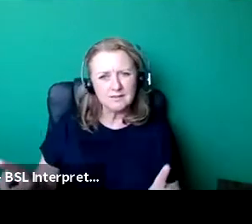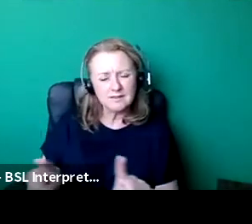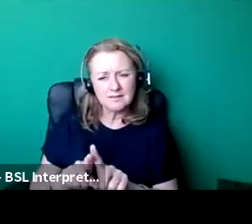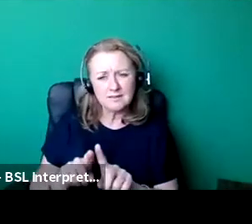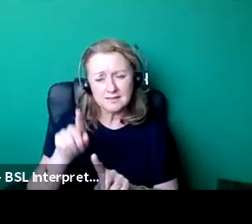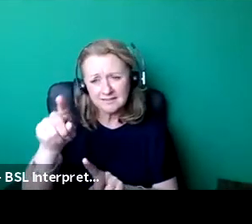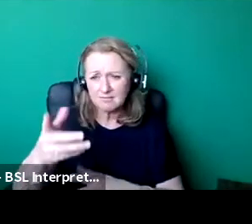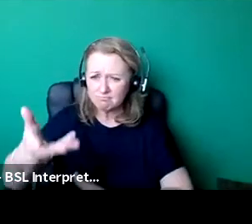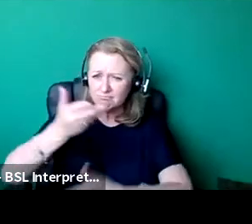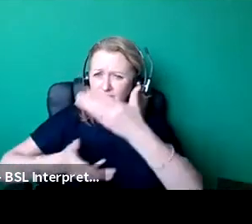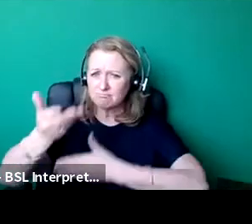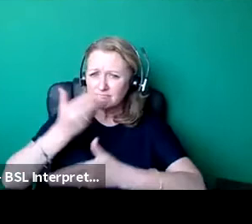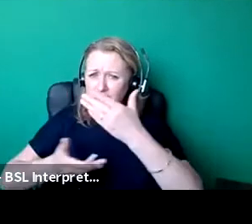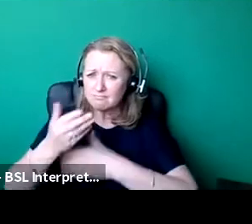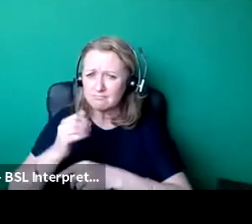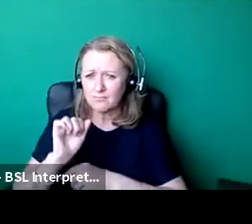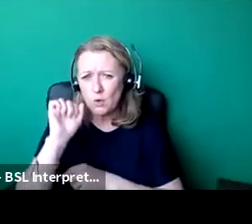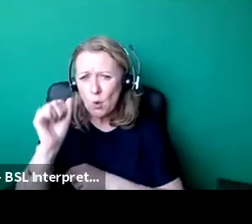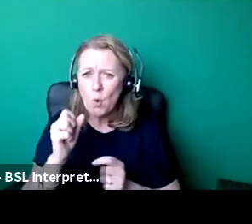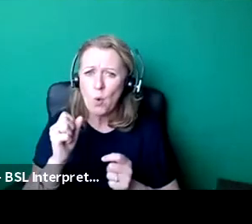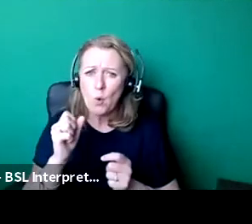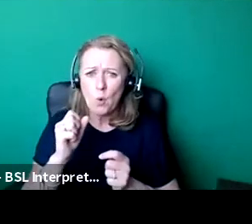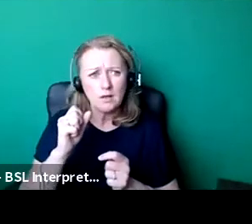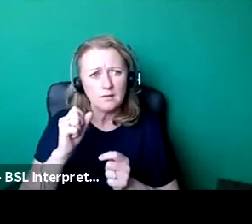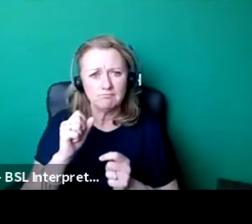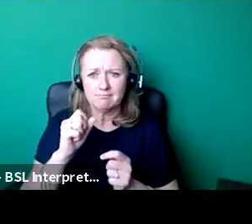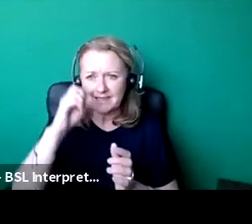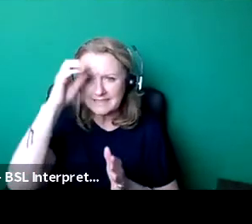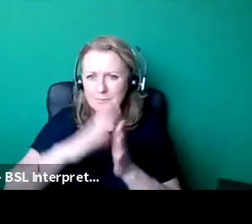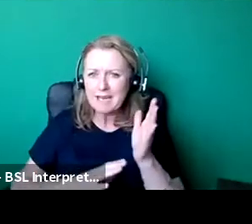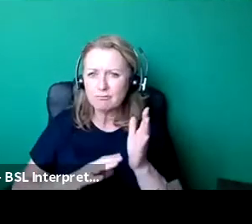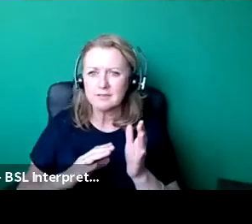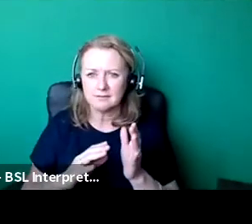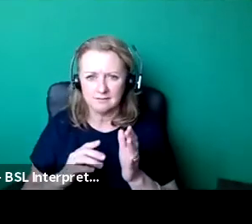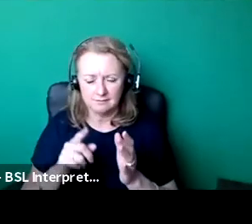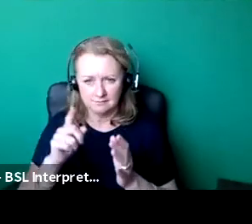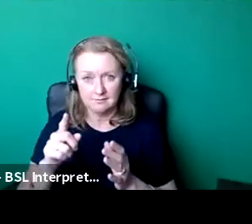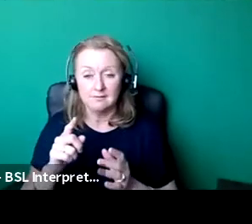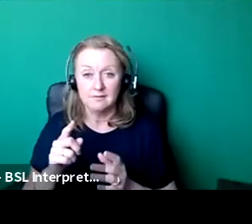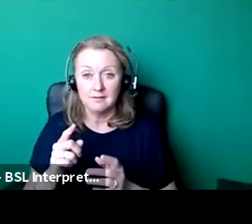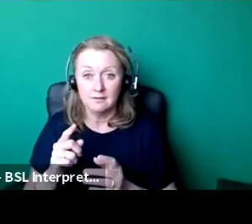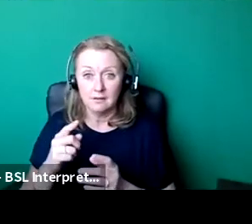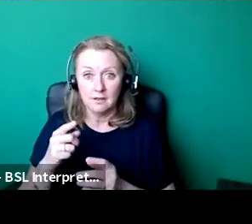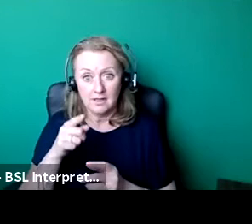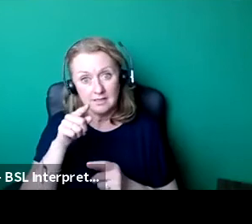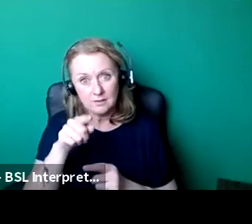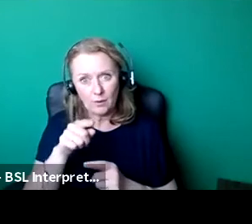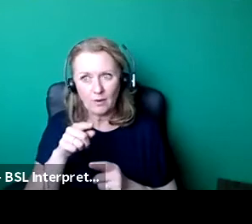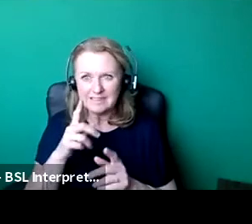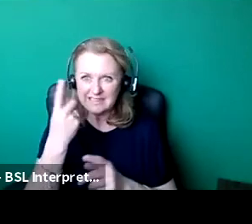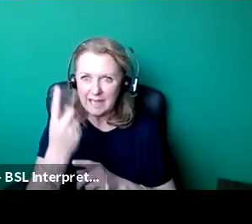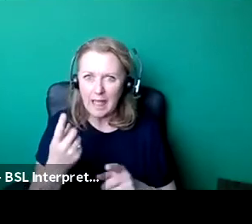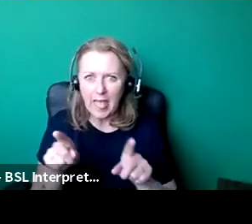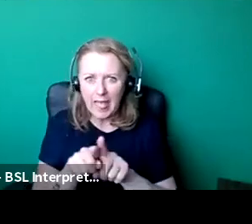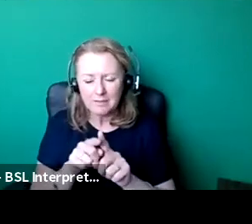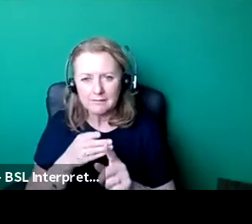if you could tell us a little bit as your experience as a woman journalist who had found herself navigating spaces that were